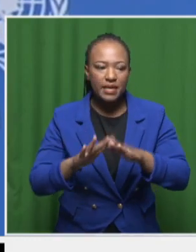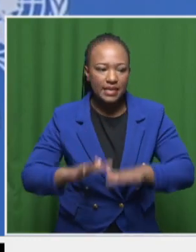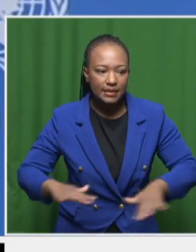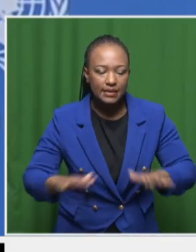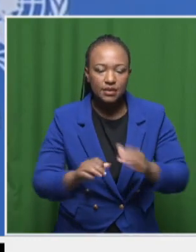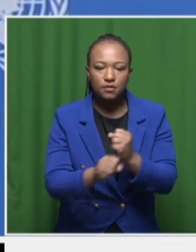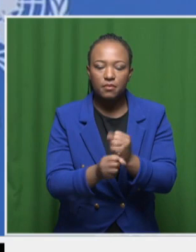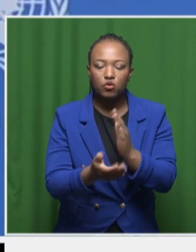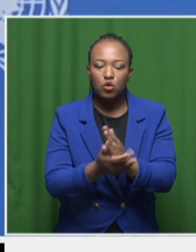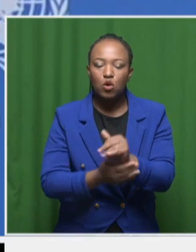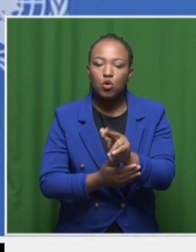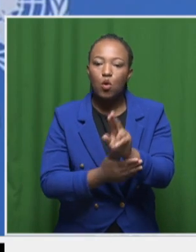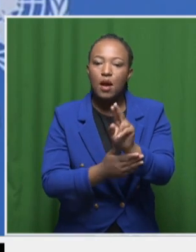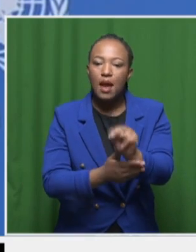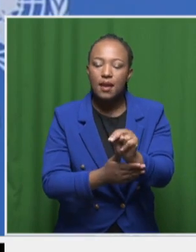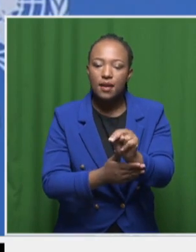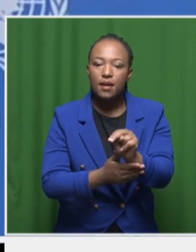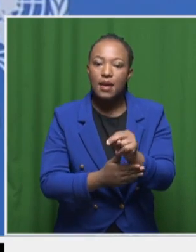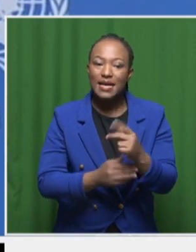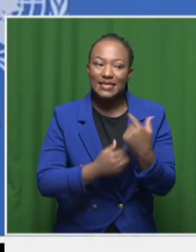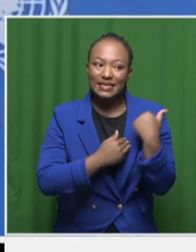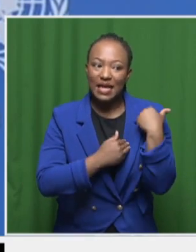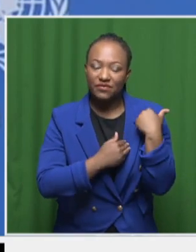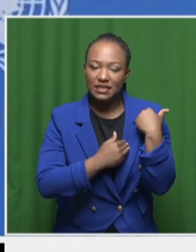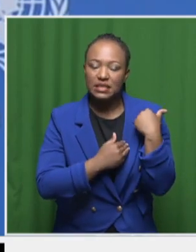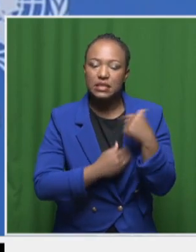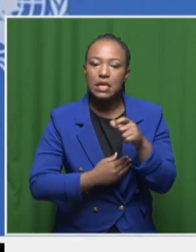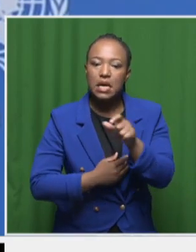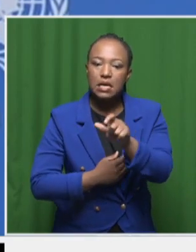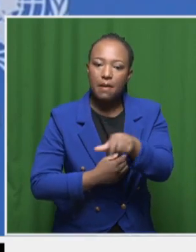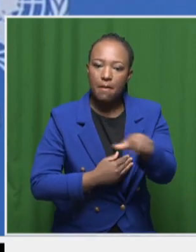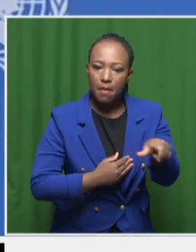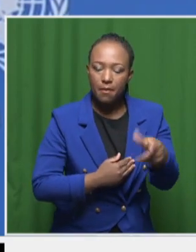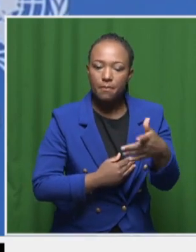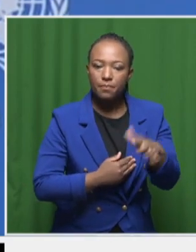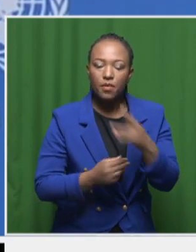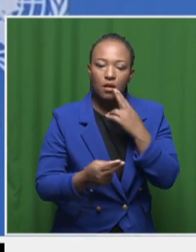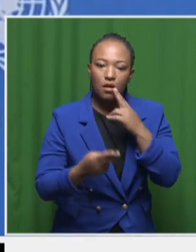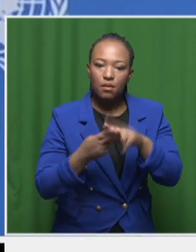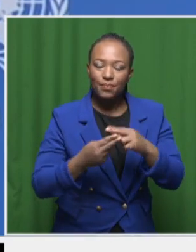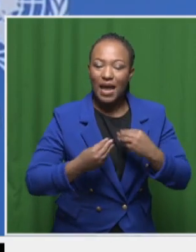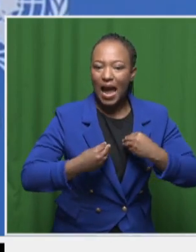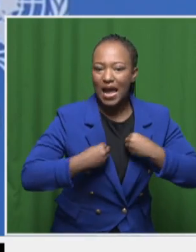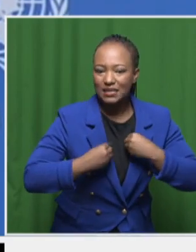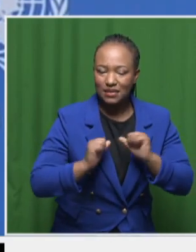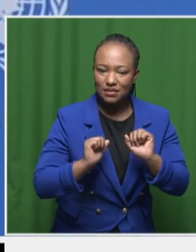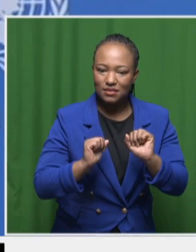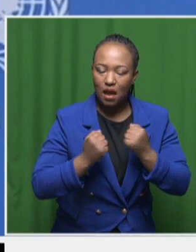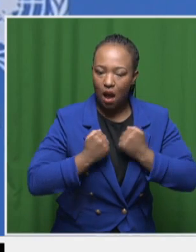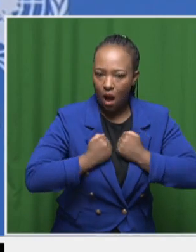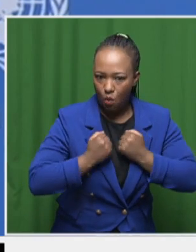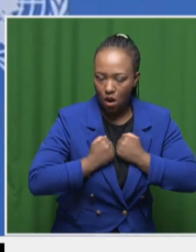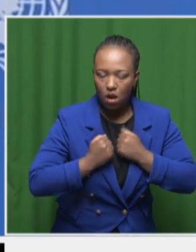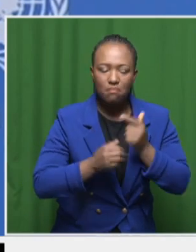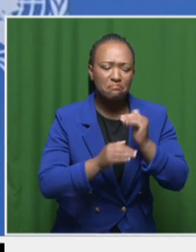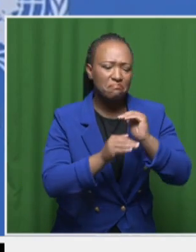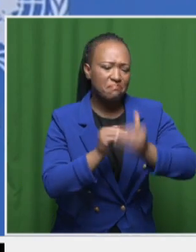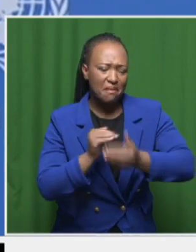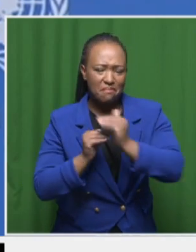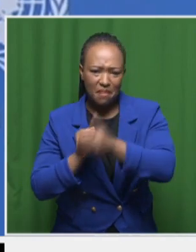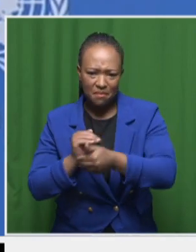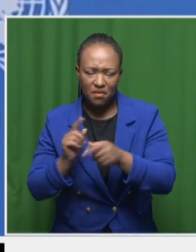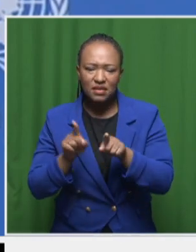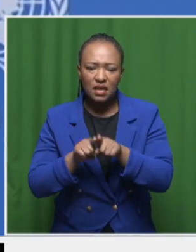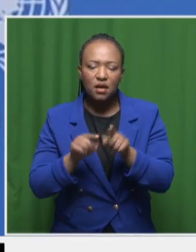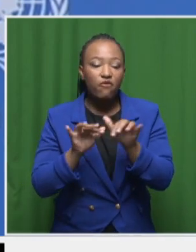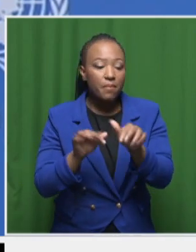United Nations and associated personnel, as well as their premises, our assets, and trapped civilians must be able to receive